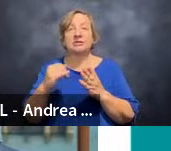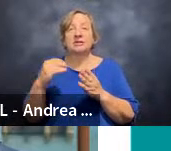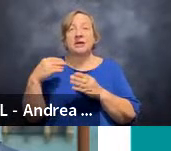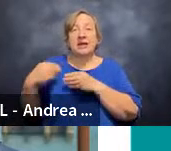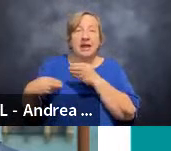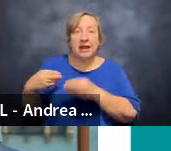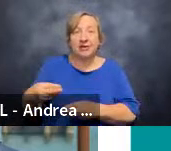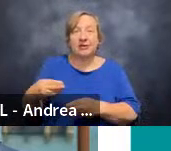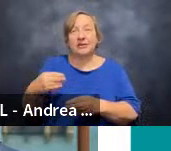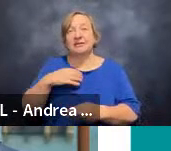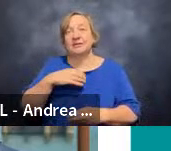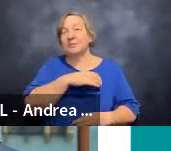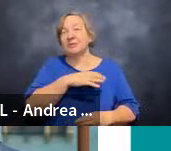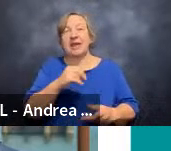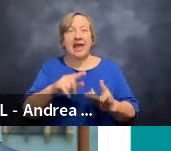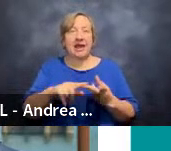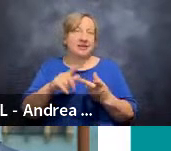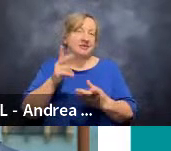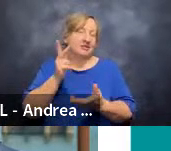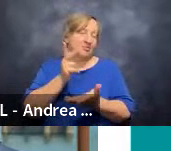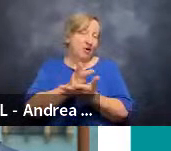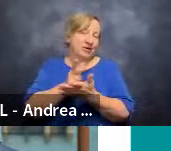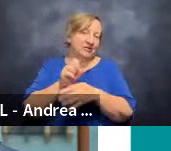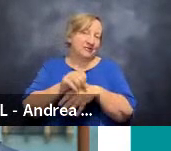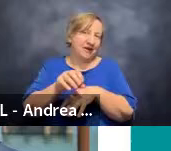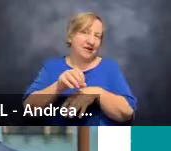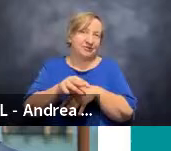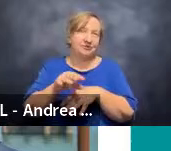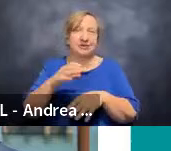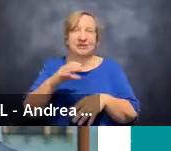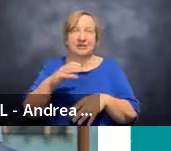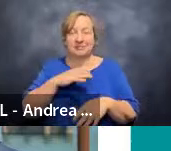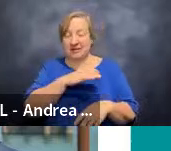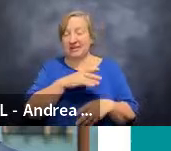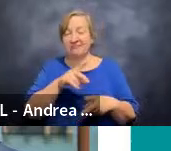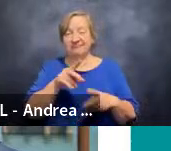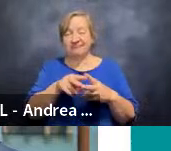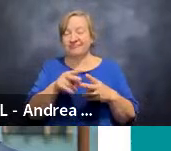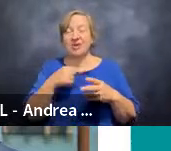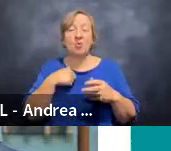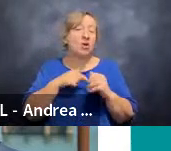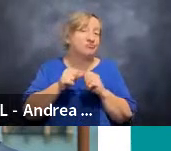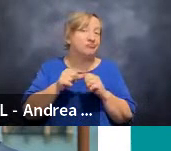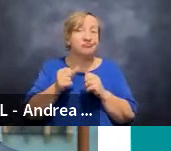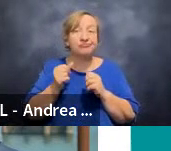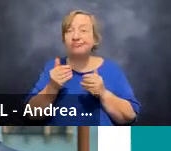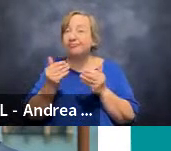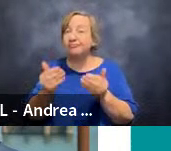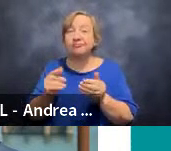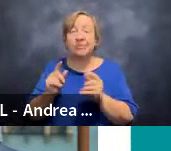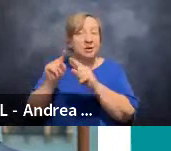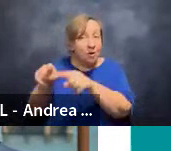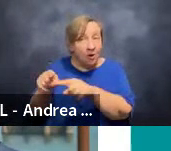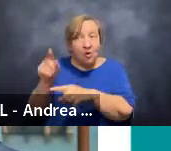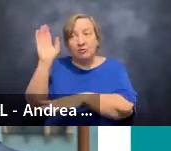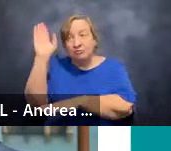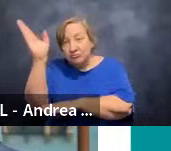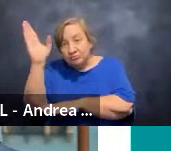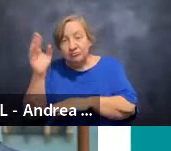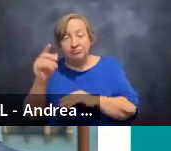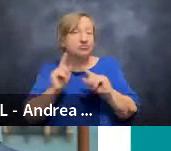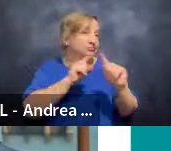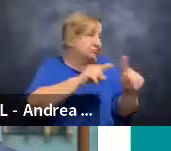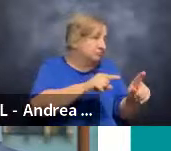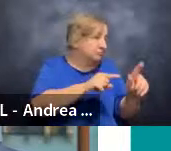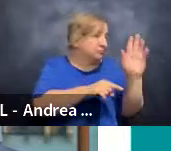Parking Advisory Committee. So we continue to do presentations, and one thing we have